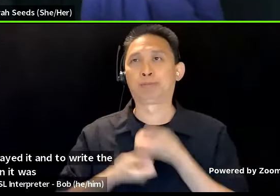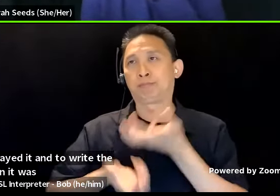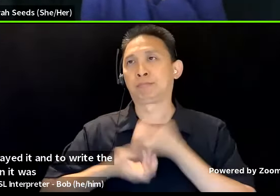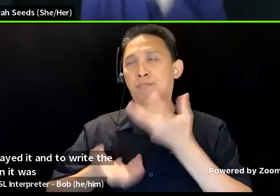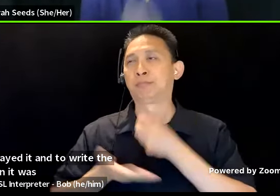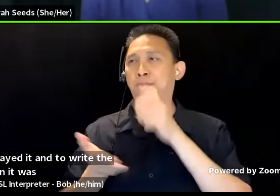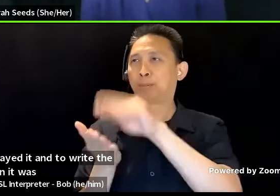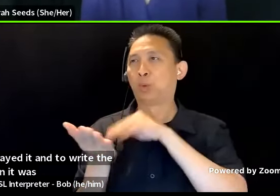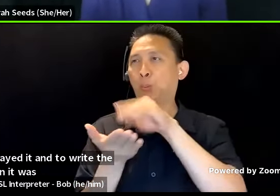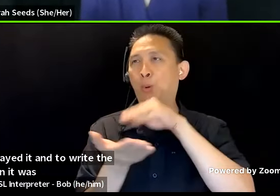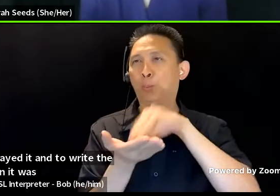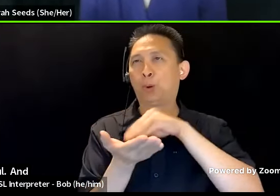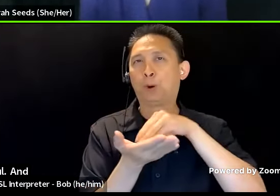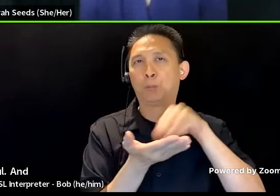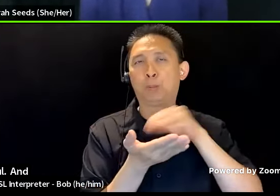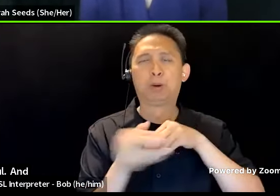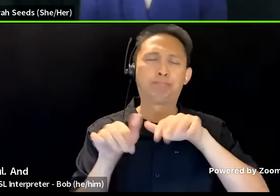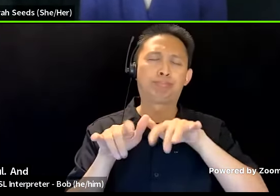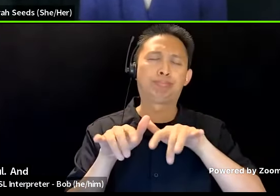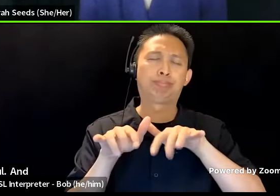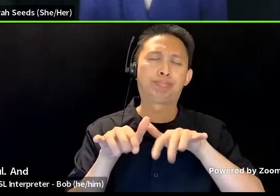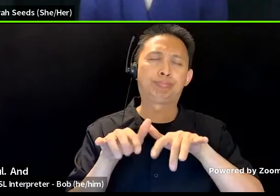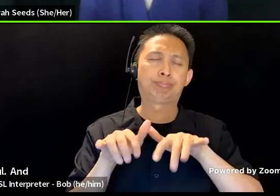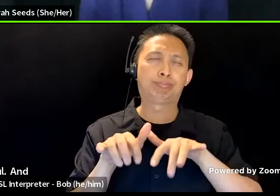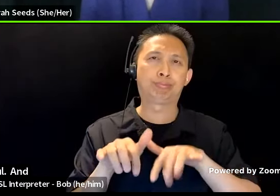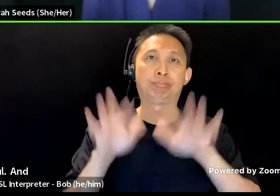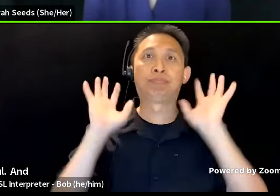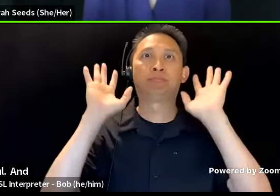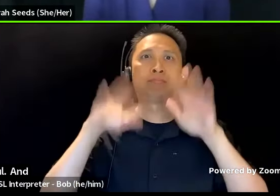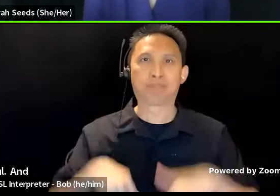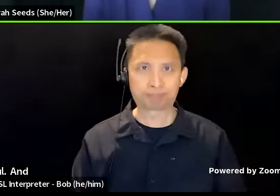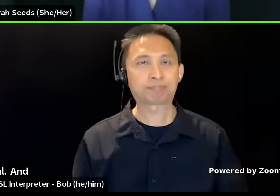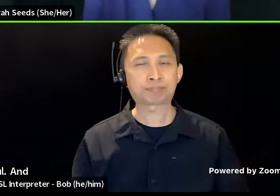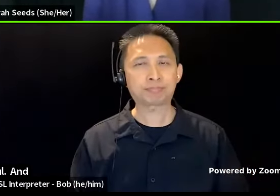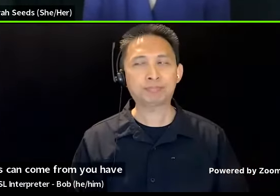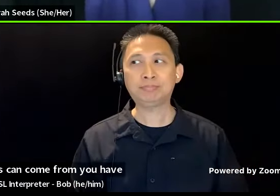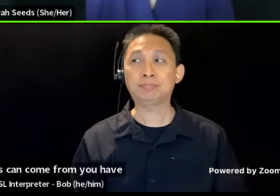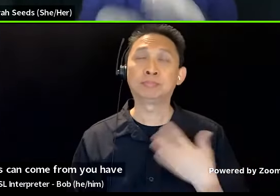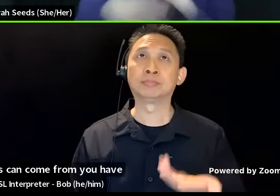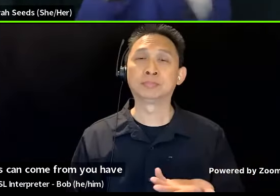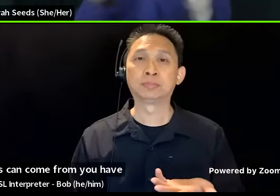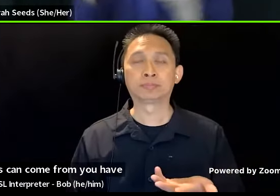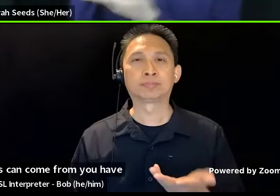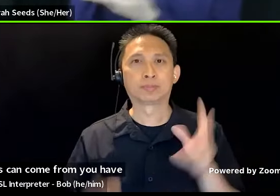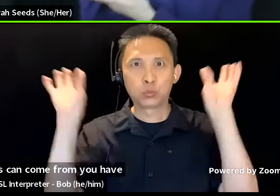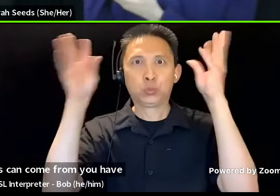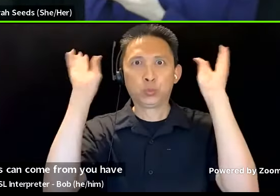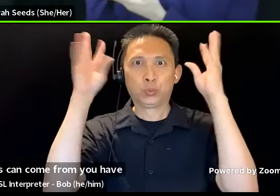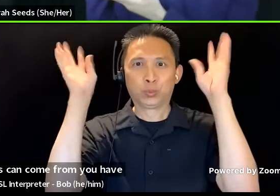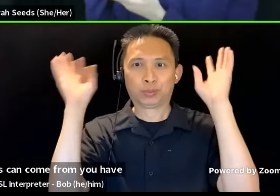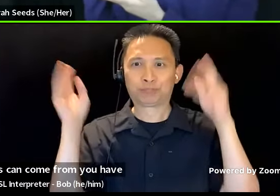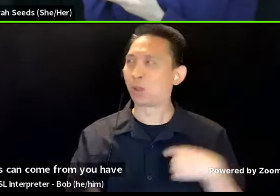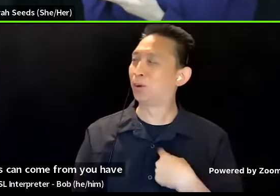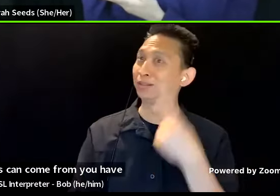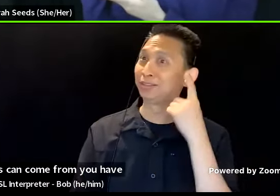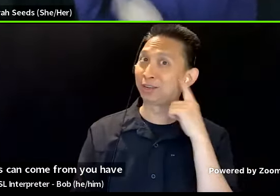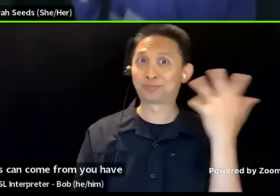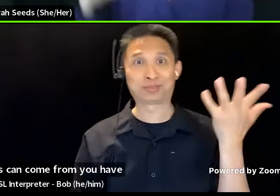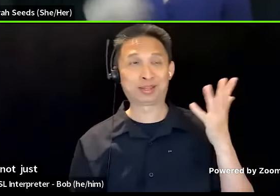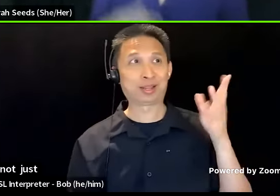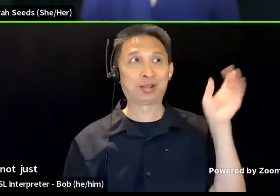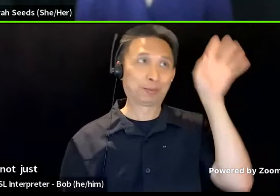the ideas come from, you know, you really just have to think about not just environmental. Hey, sounds of New